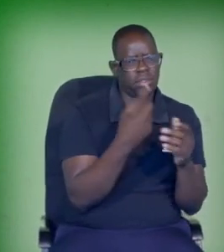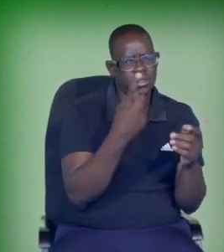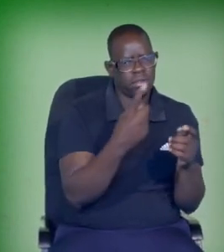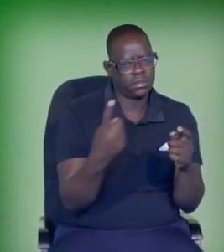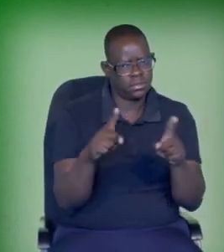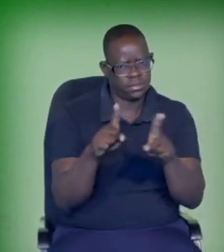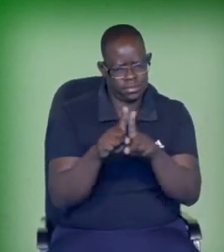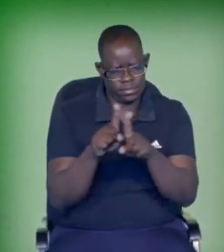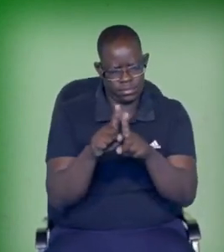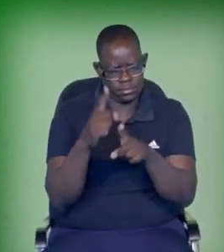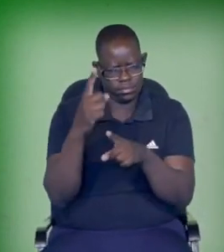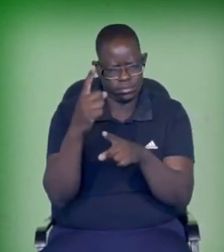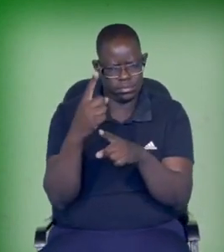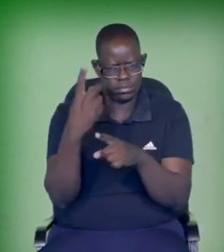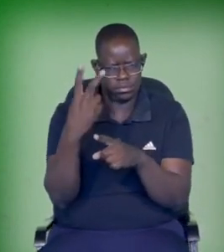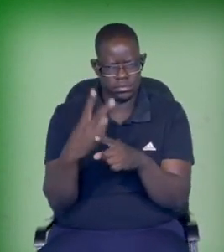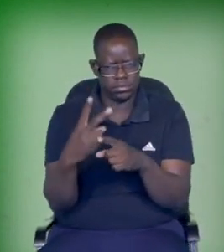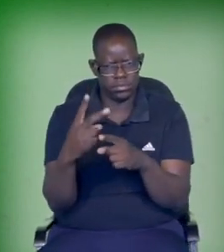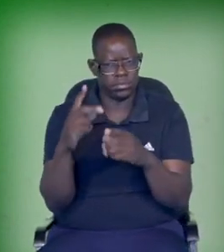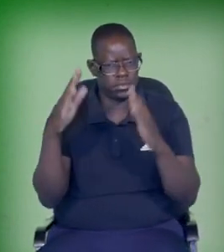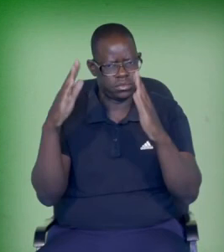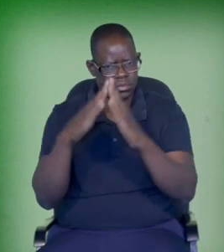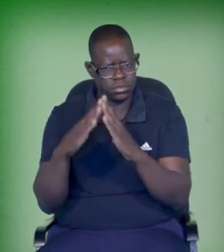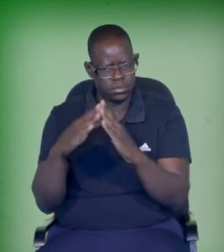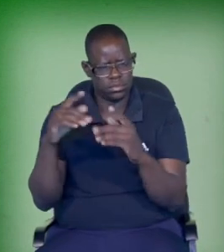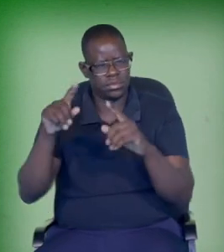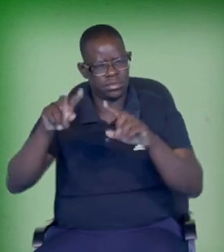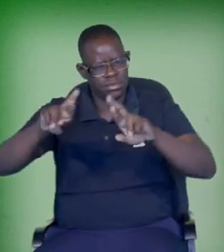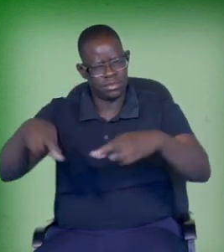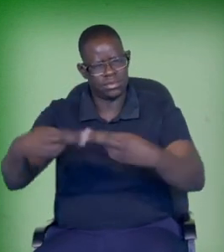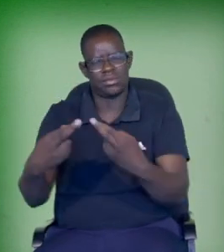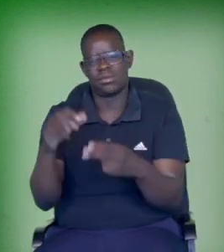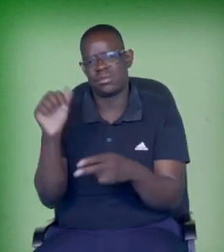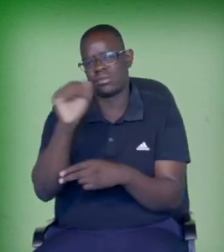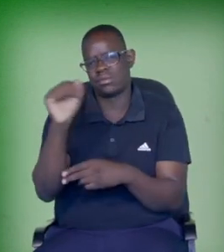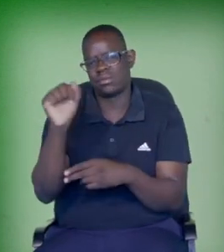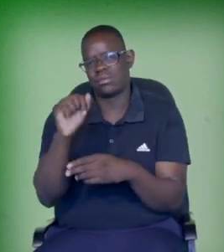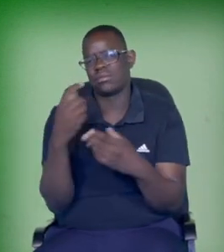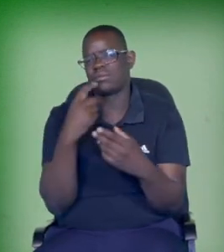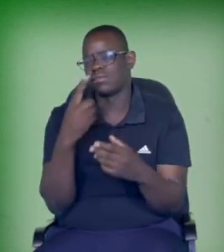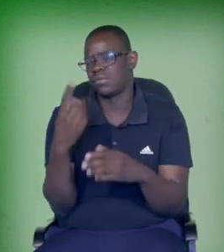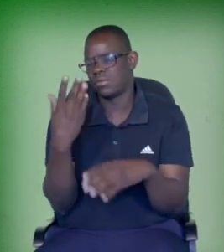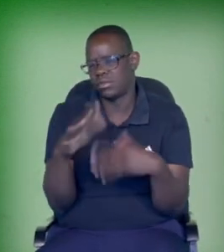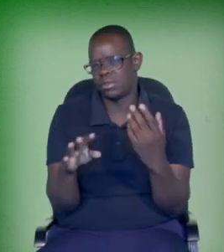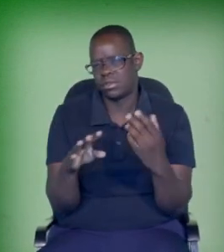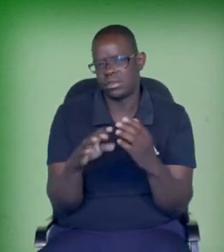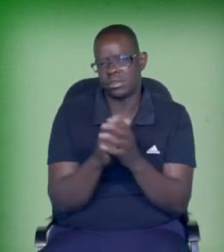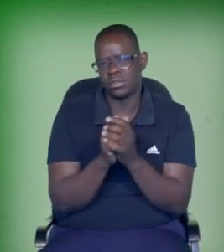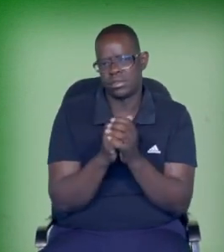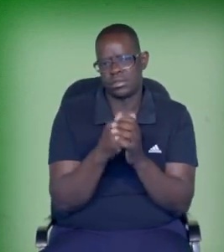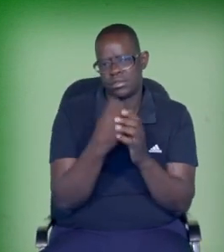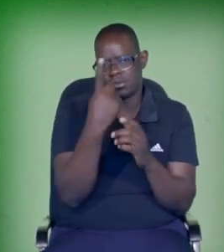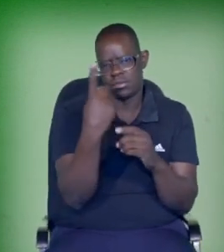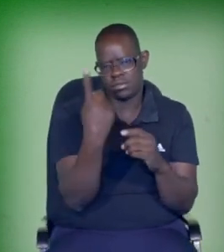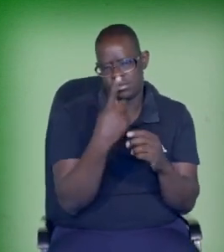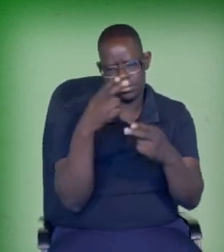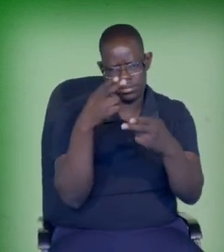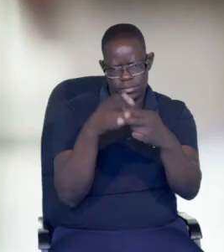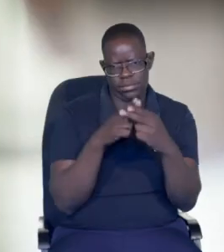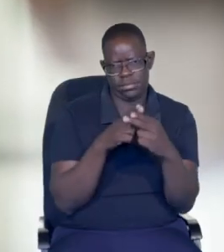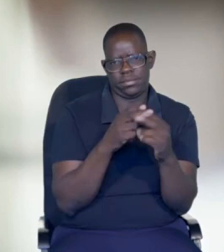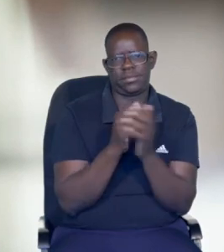the personal assets of the owner, such as his house, furniture, and car. And as I said, only so much that one person can